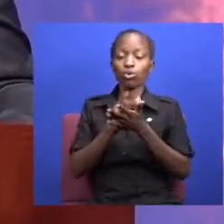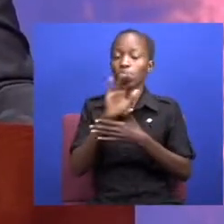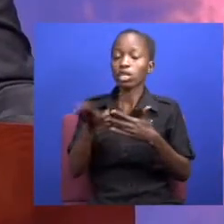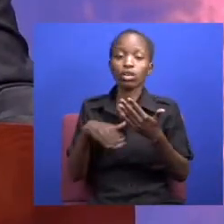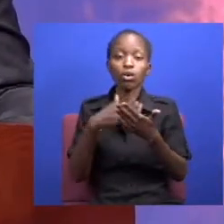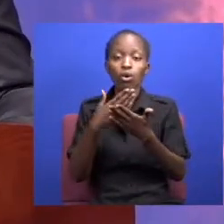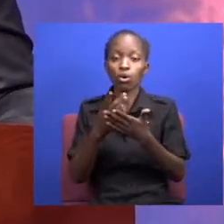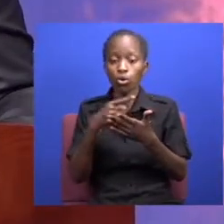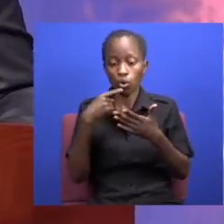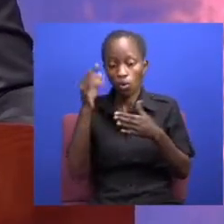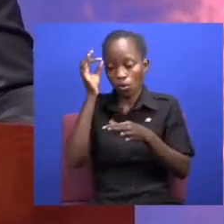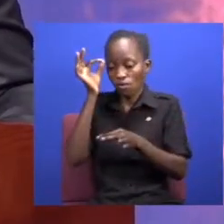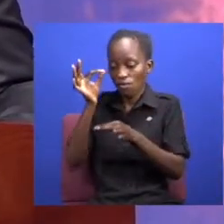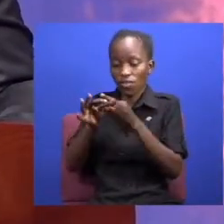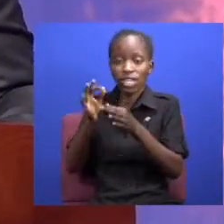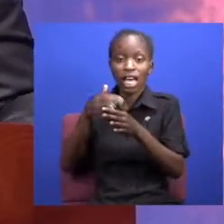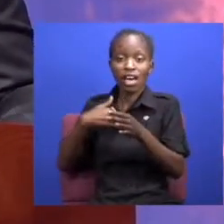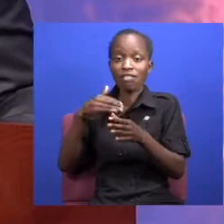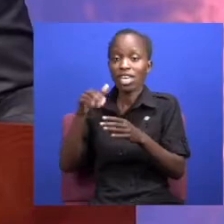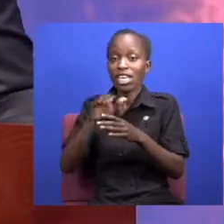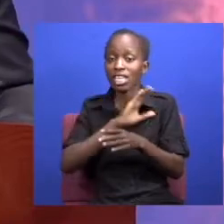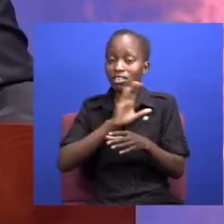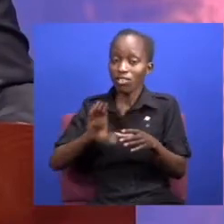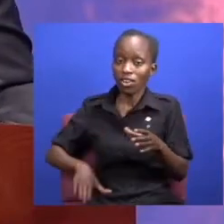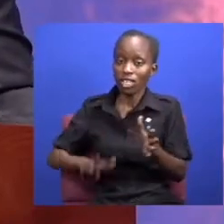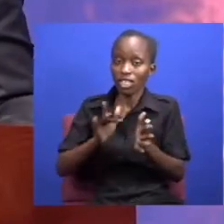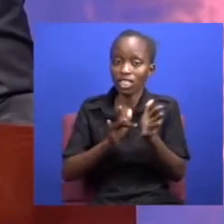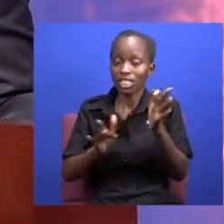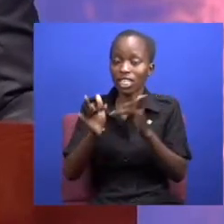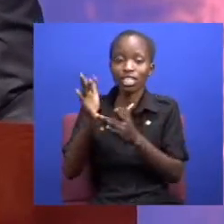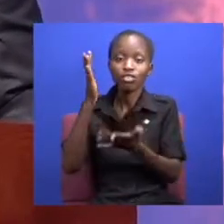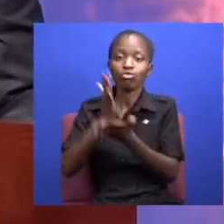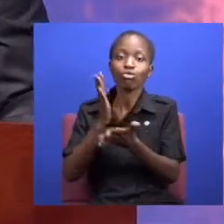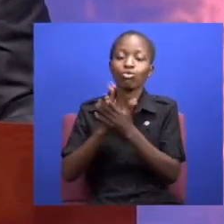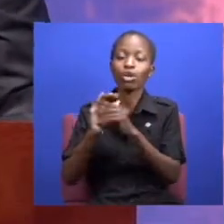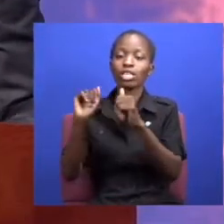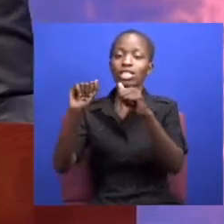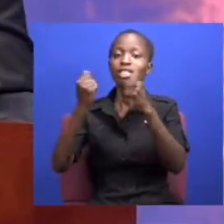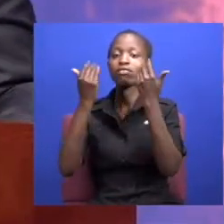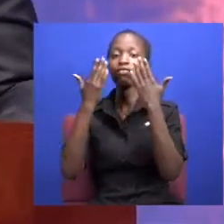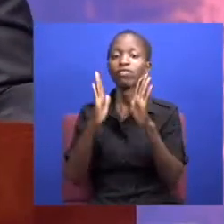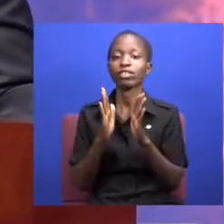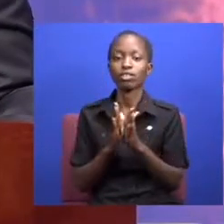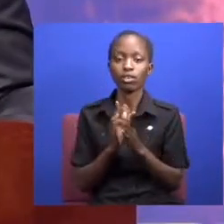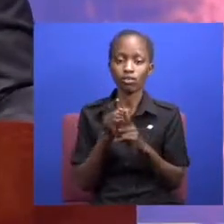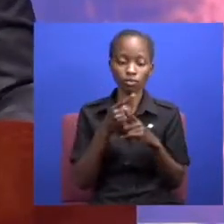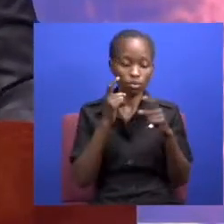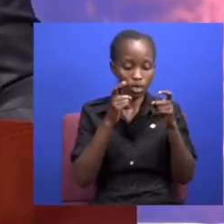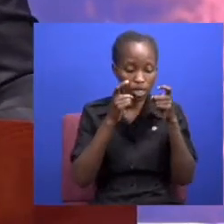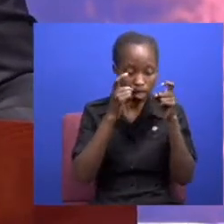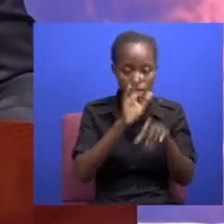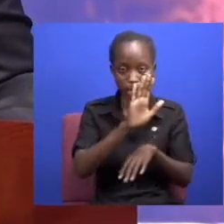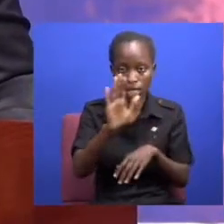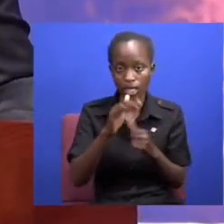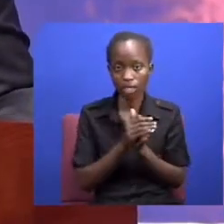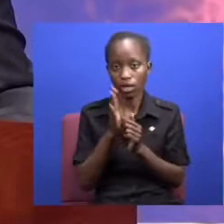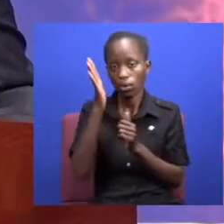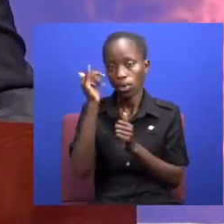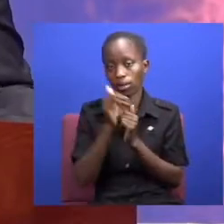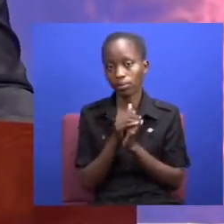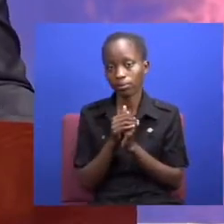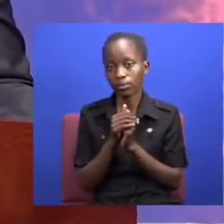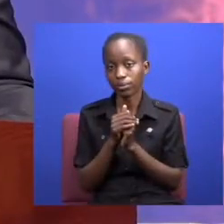all who put their faith in Christ Jesus indeed are saved from their sins,